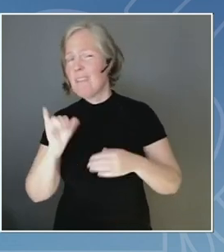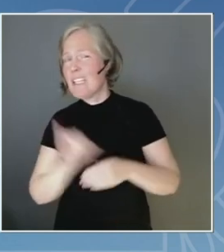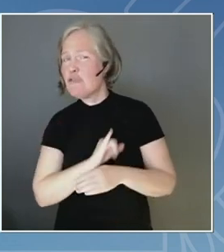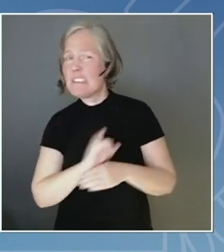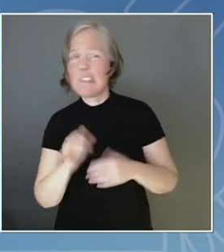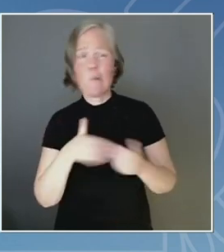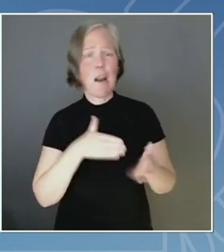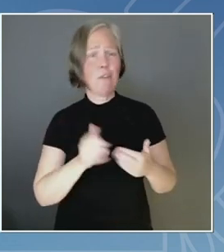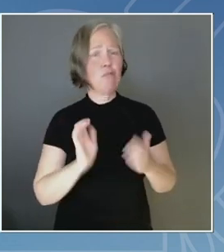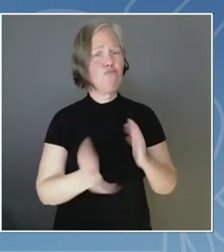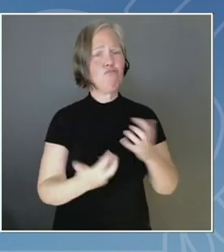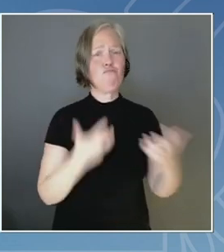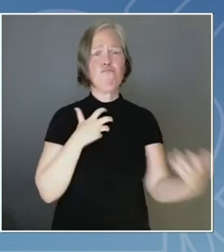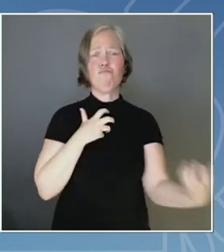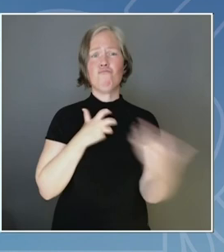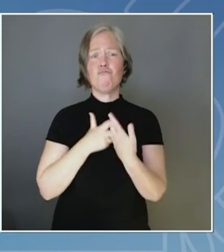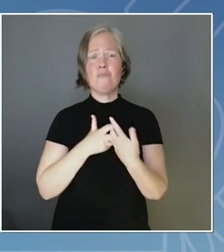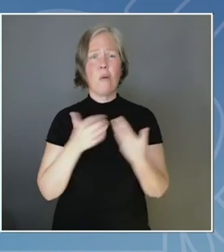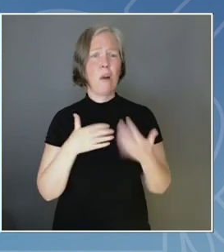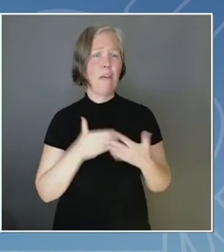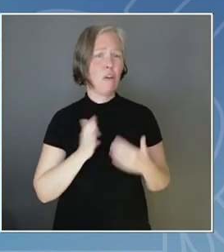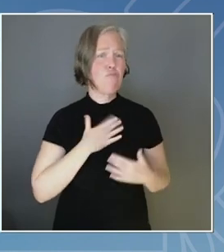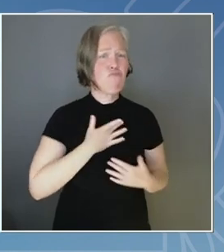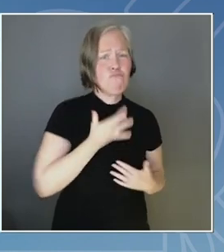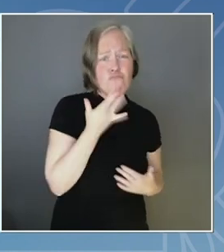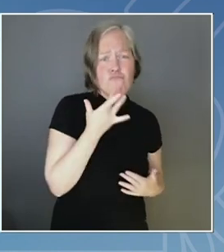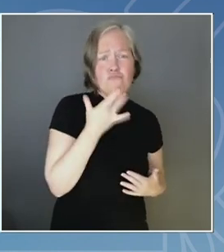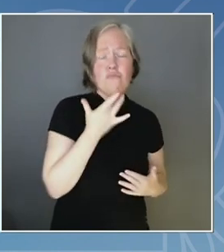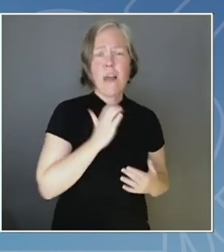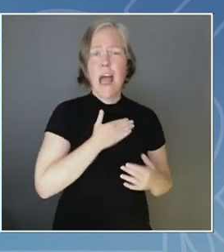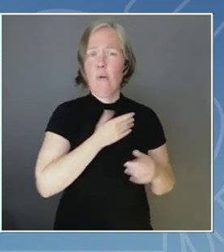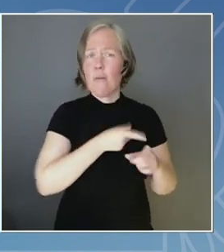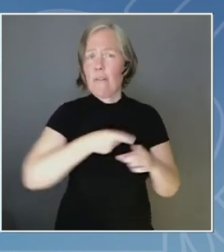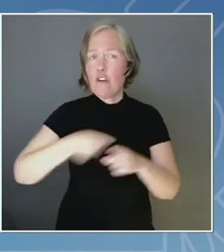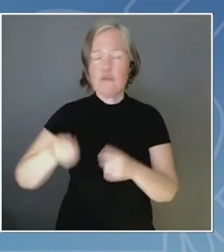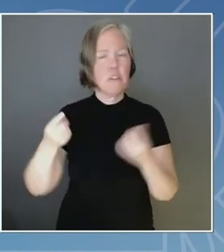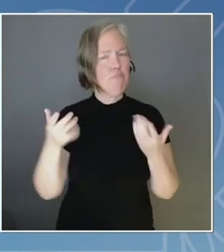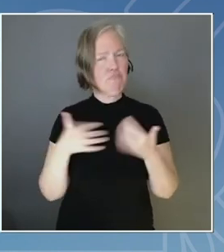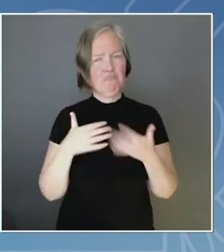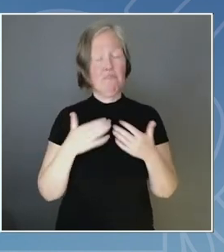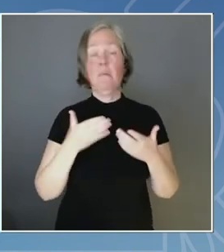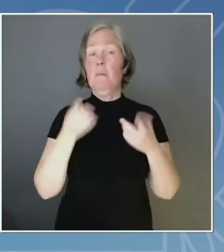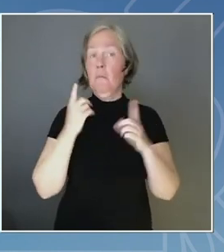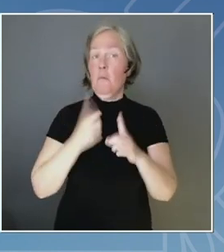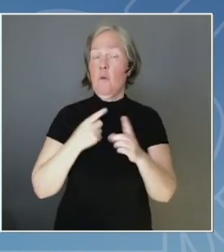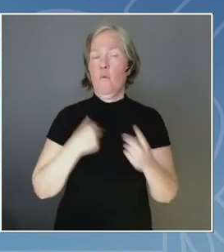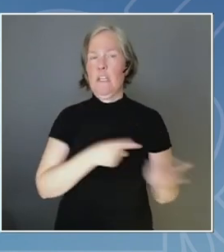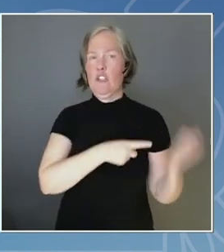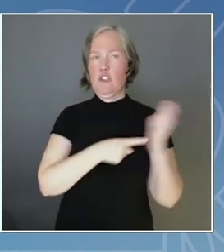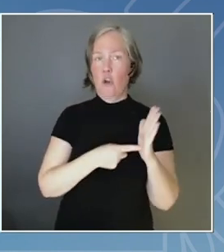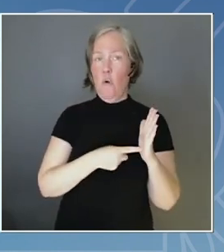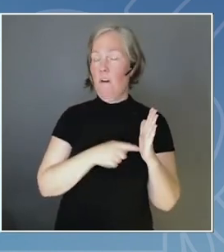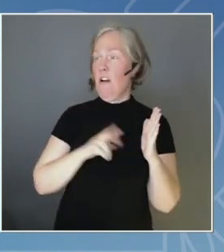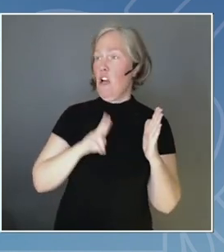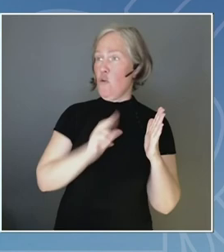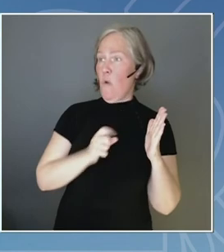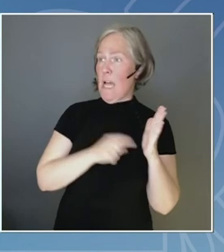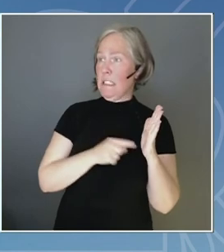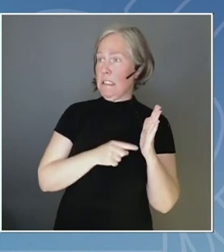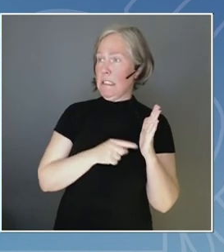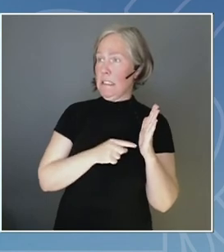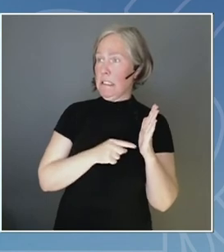whatever profession, we show that in the United States, it's that adage that